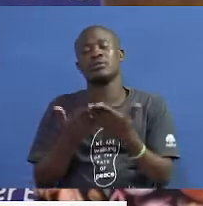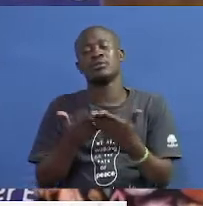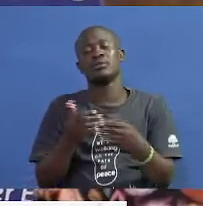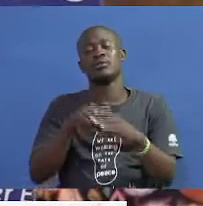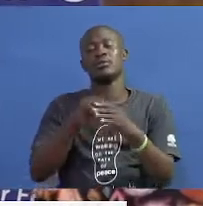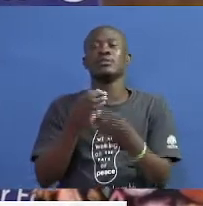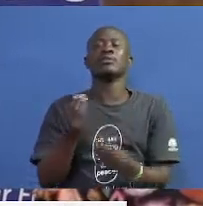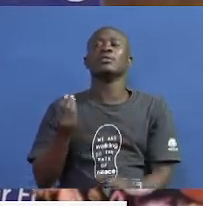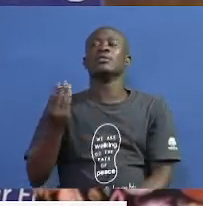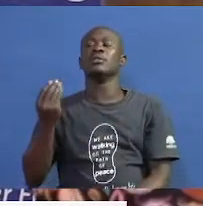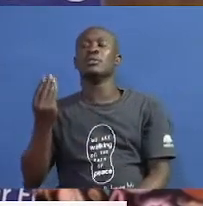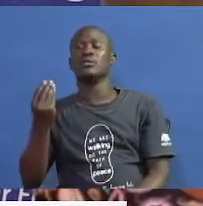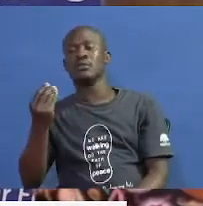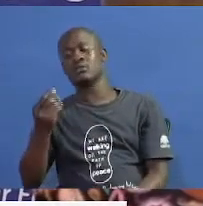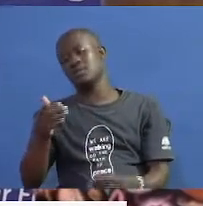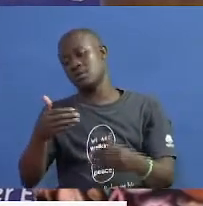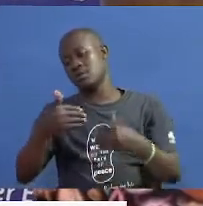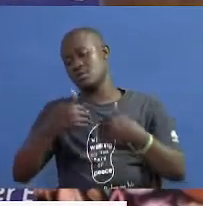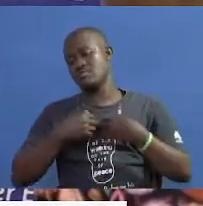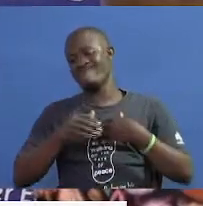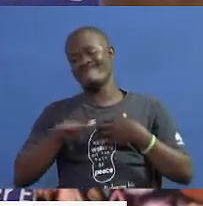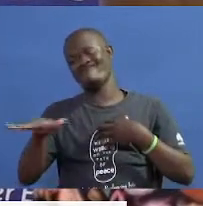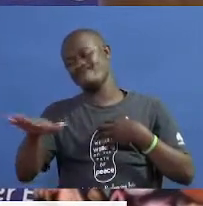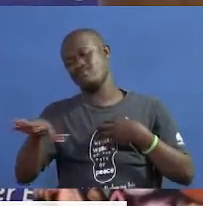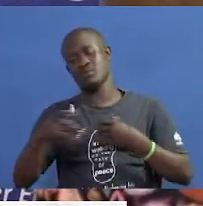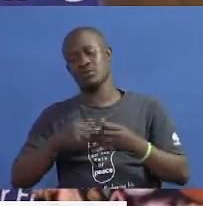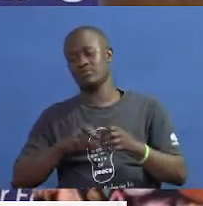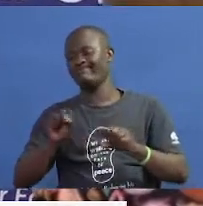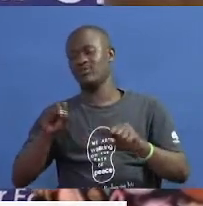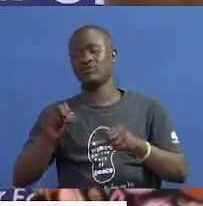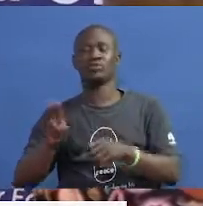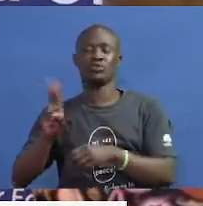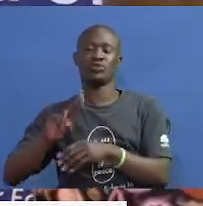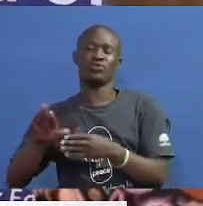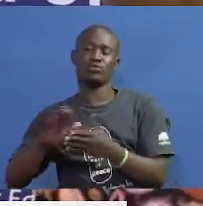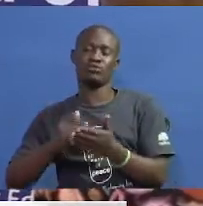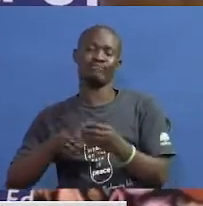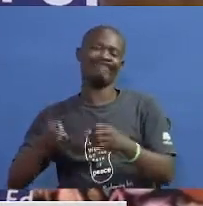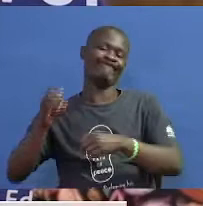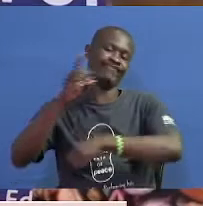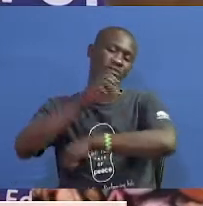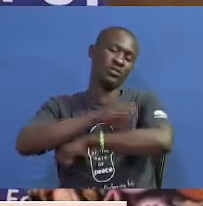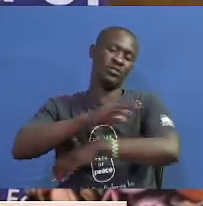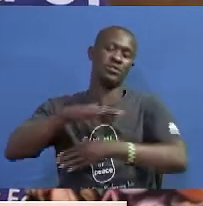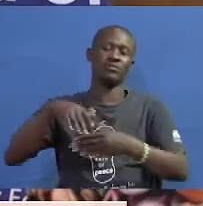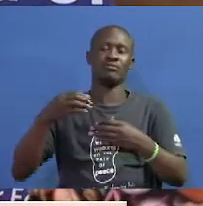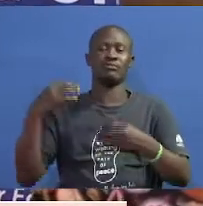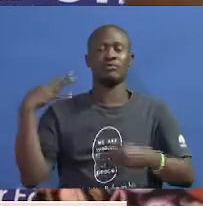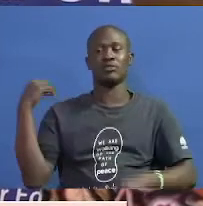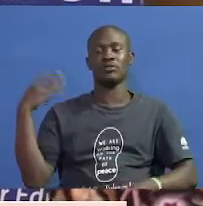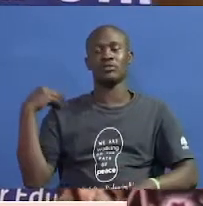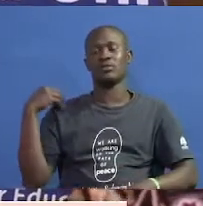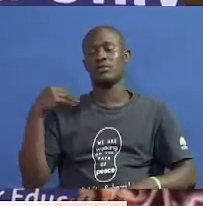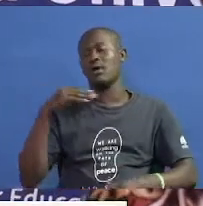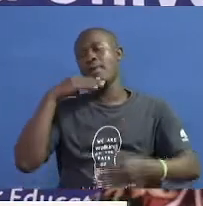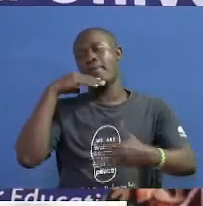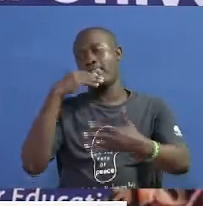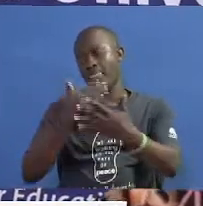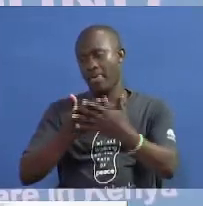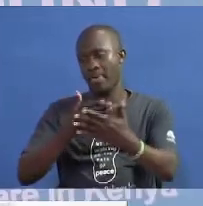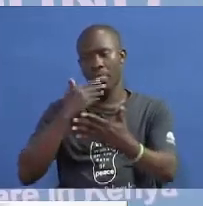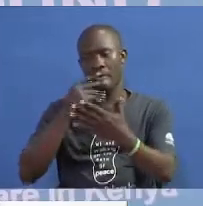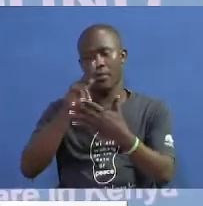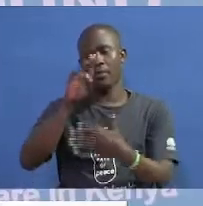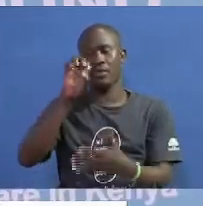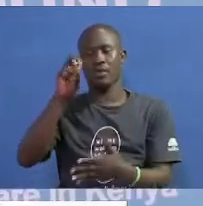that is easily accessible to all the learners so that they can use it and use it in their daily practice and treat patients better. Well, thank you very